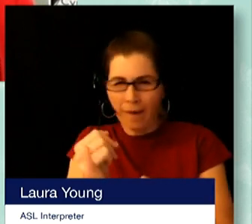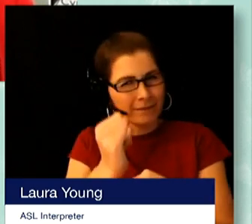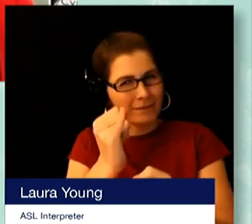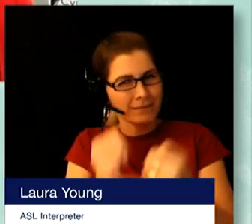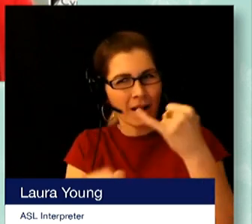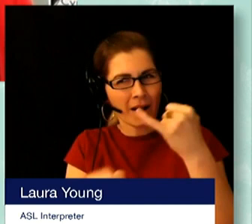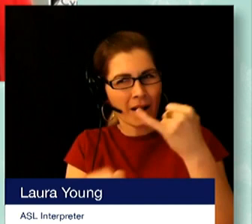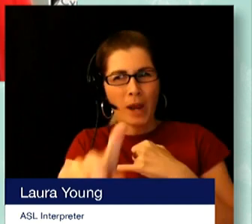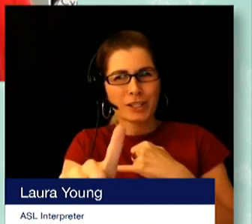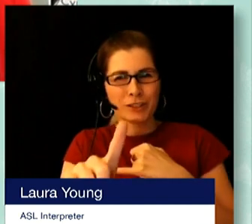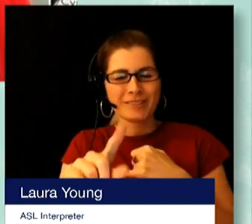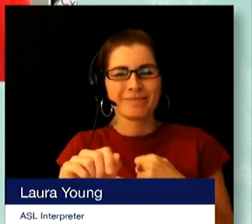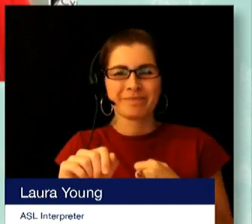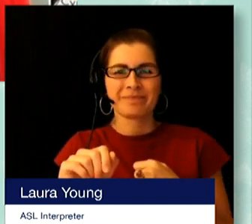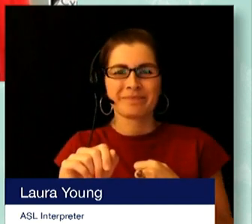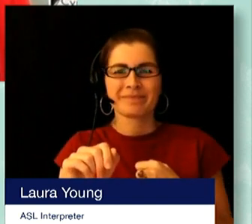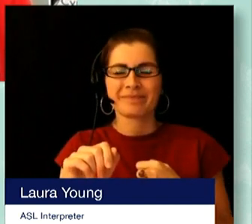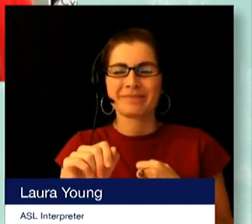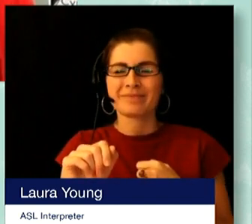let you go for a little bit.